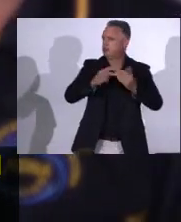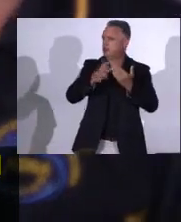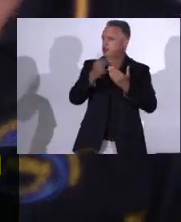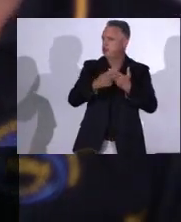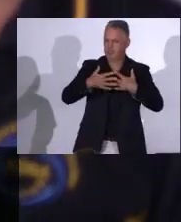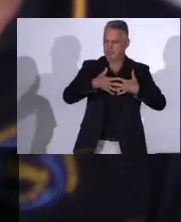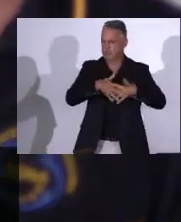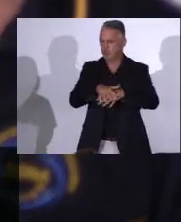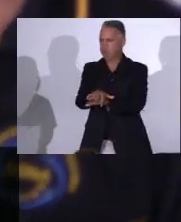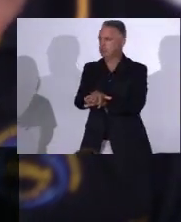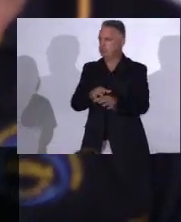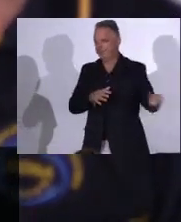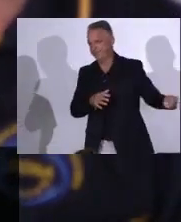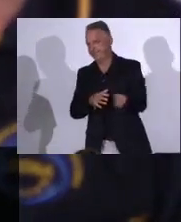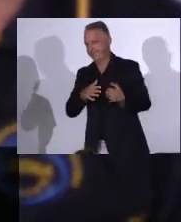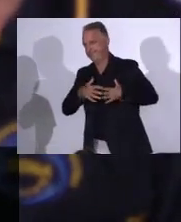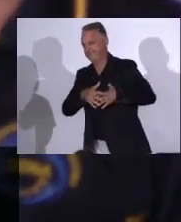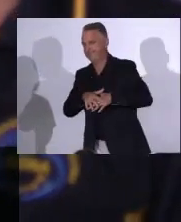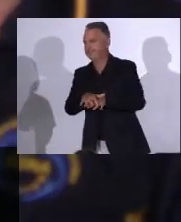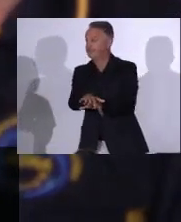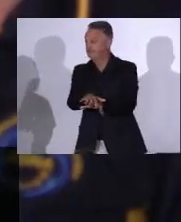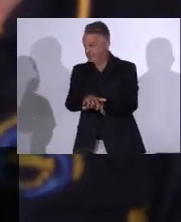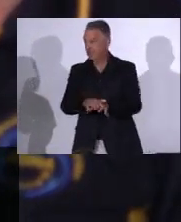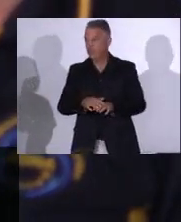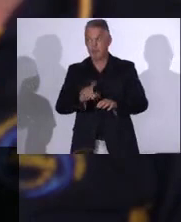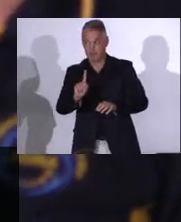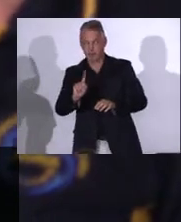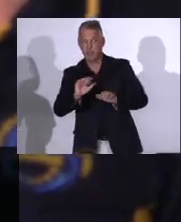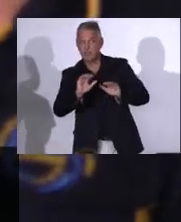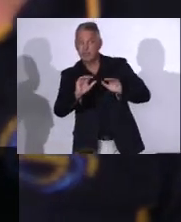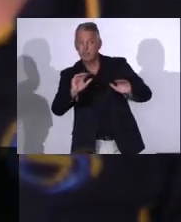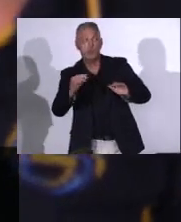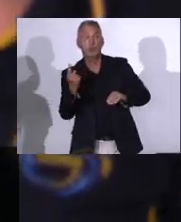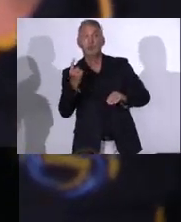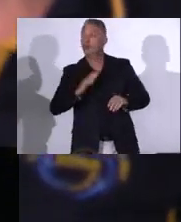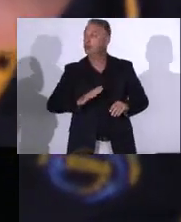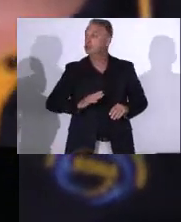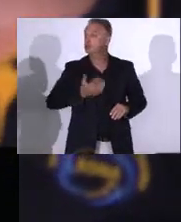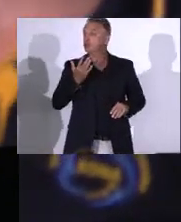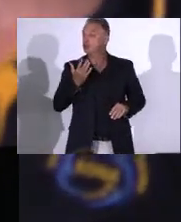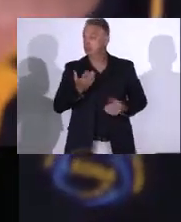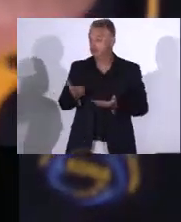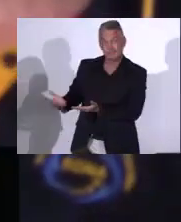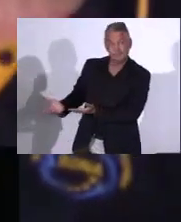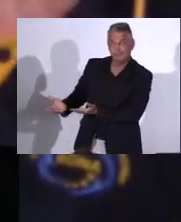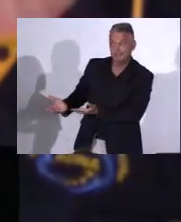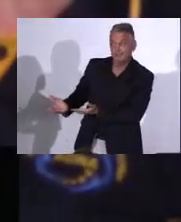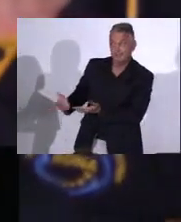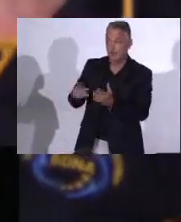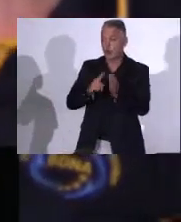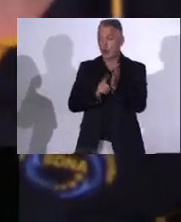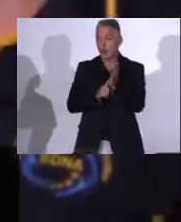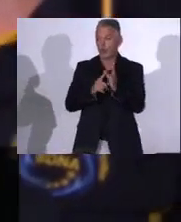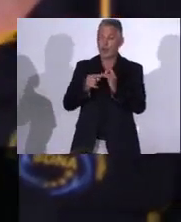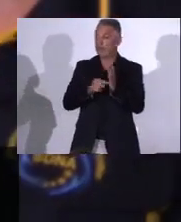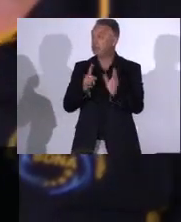at its finest. So we put it out there to the girls, said, you know, anyone wanting to come and take part in our All Abilities program?